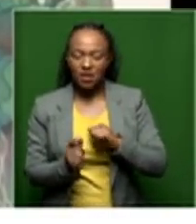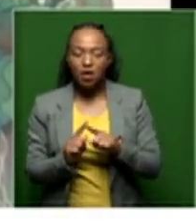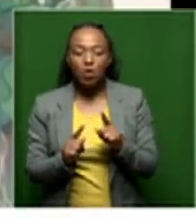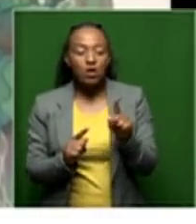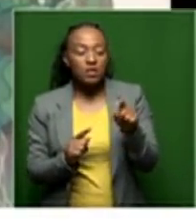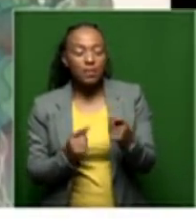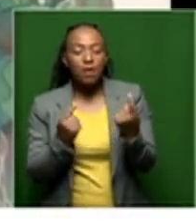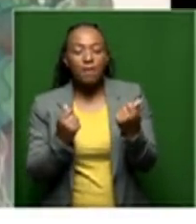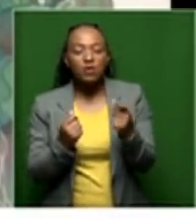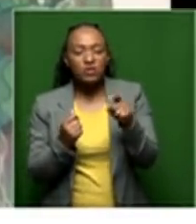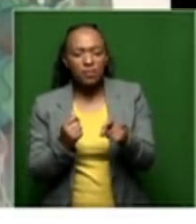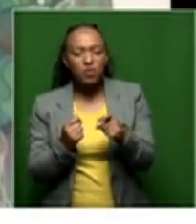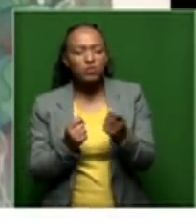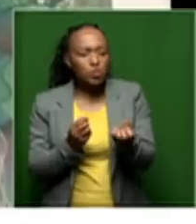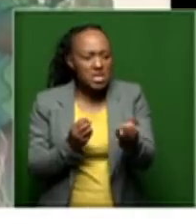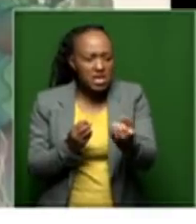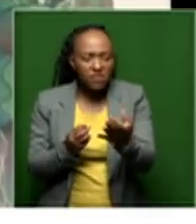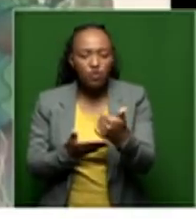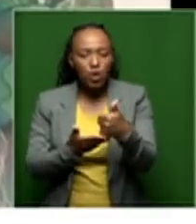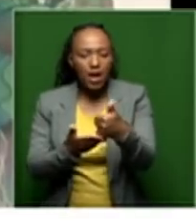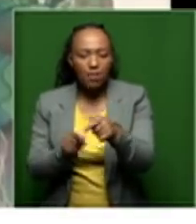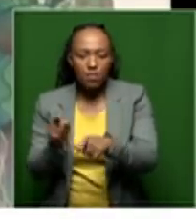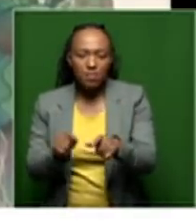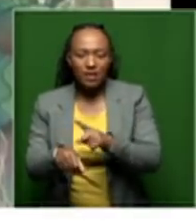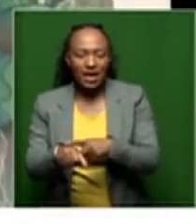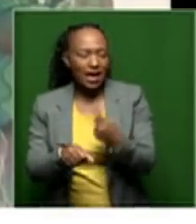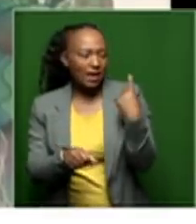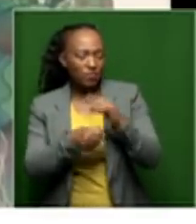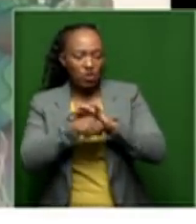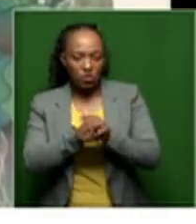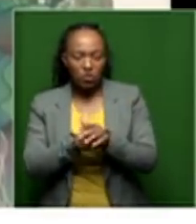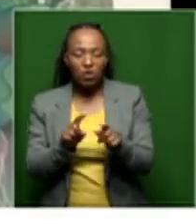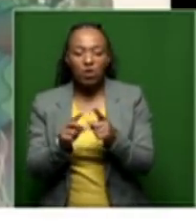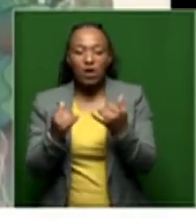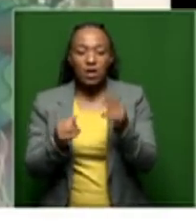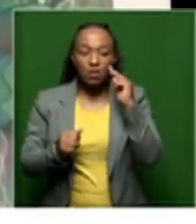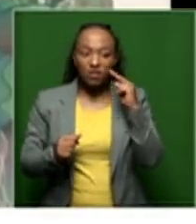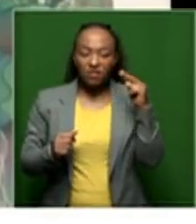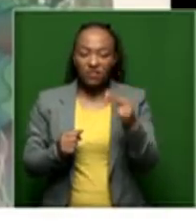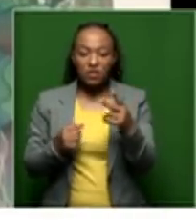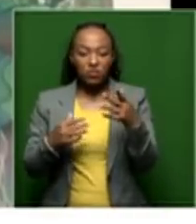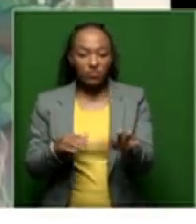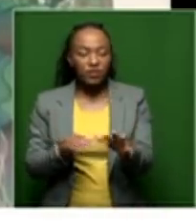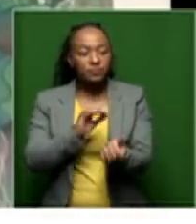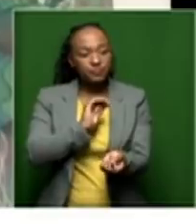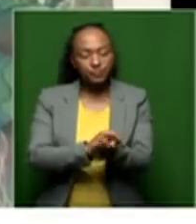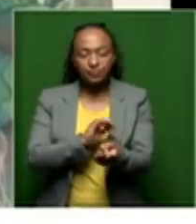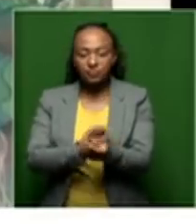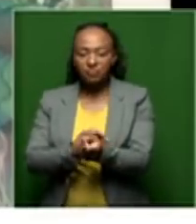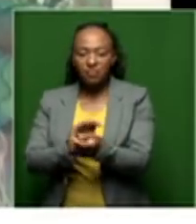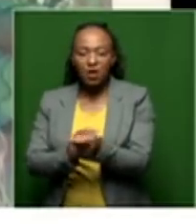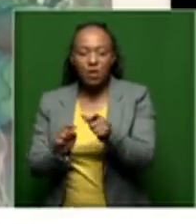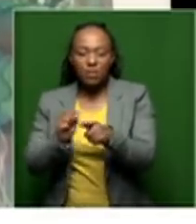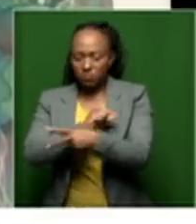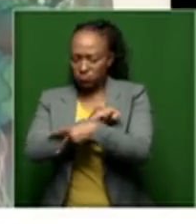be servicing our people during this time of crisis. In my view, the kind of behavior we have seen of